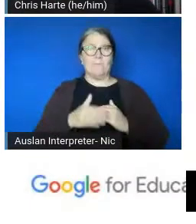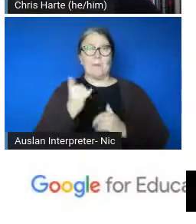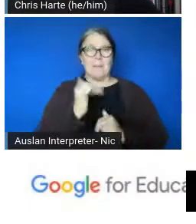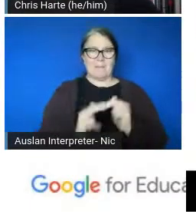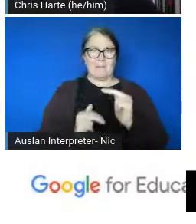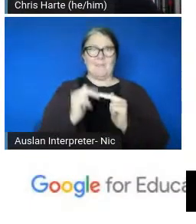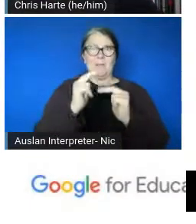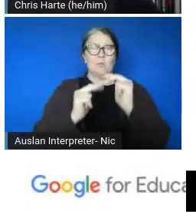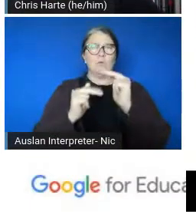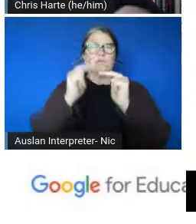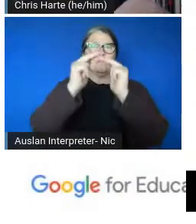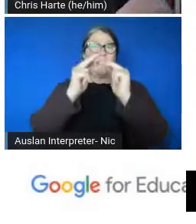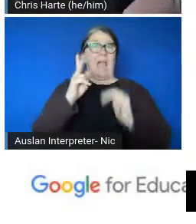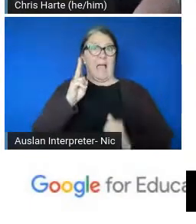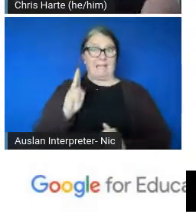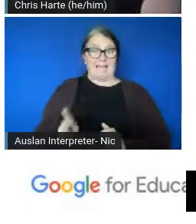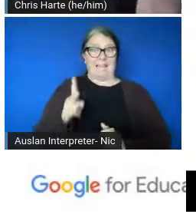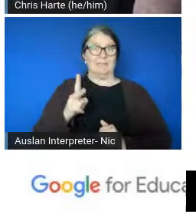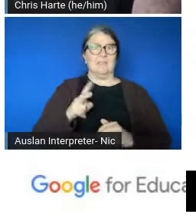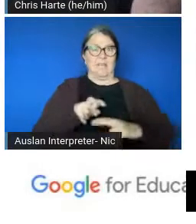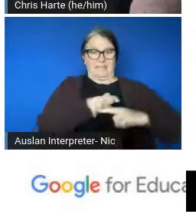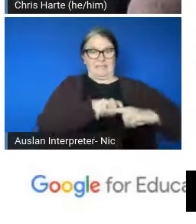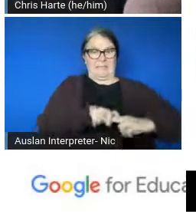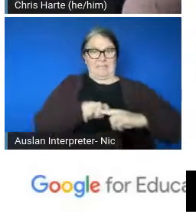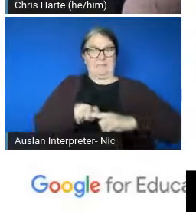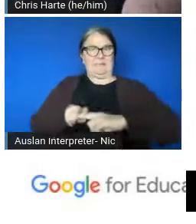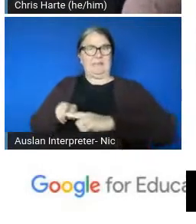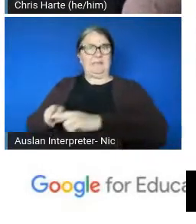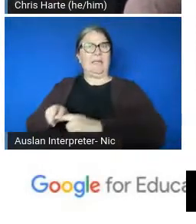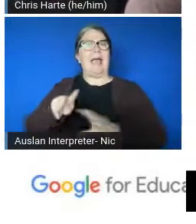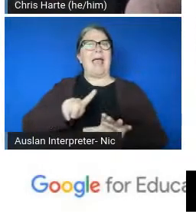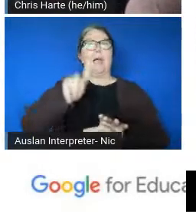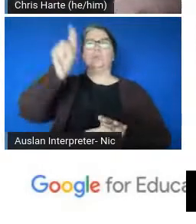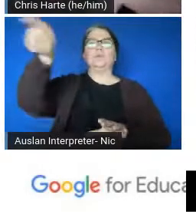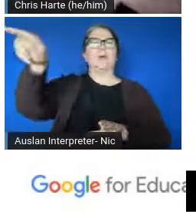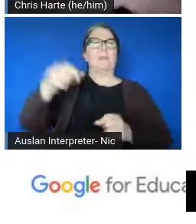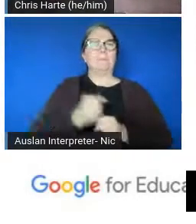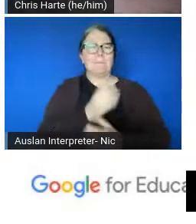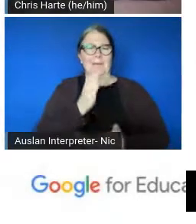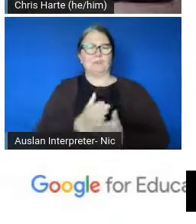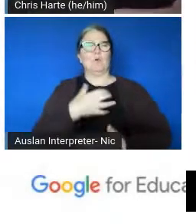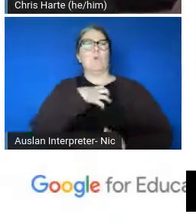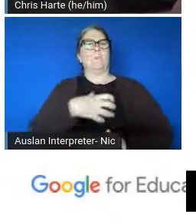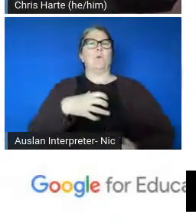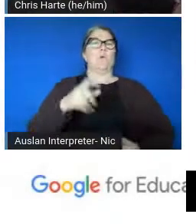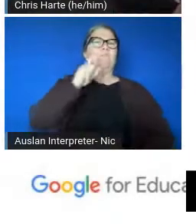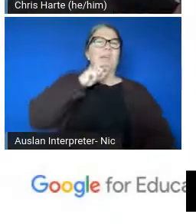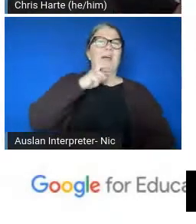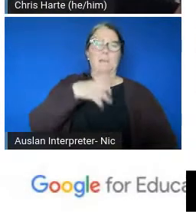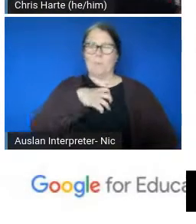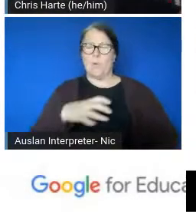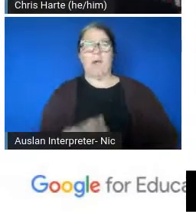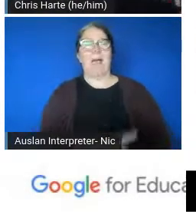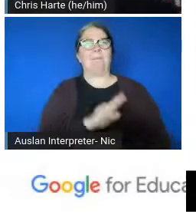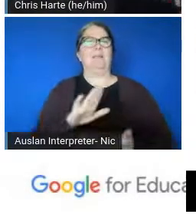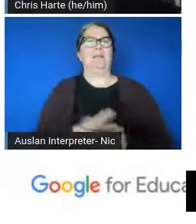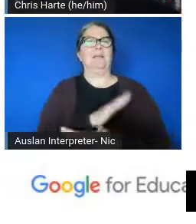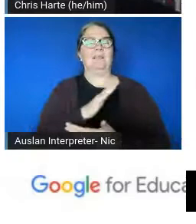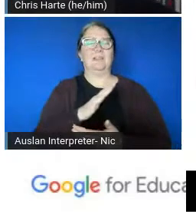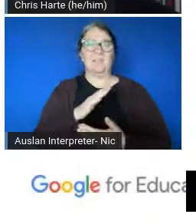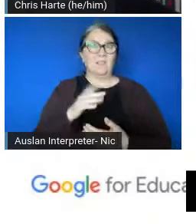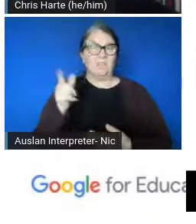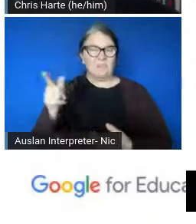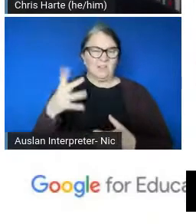this, to rebuild the seating outside to make it joyous, but also doing things like doing surveys,